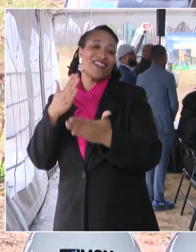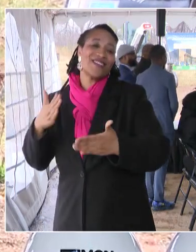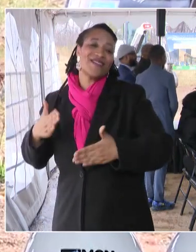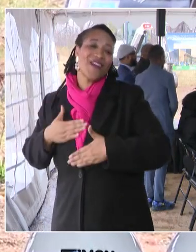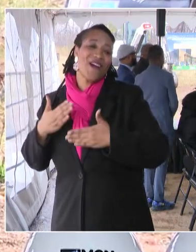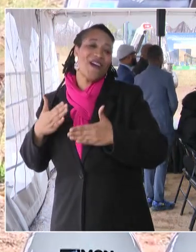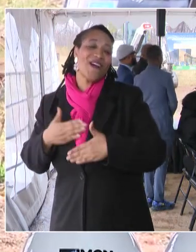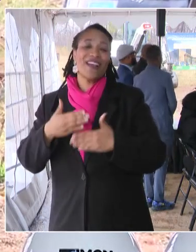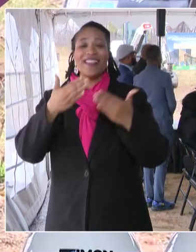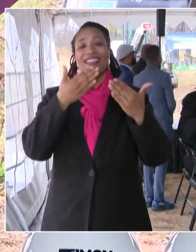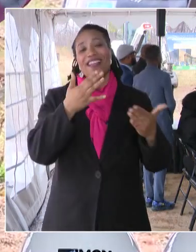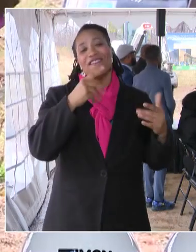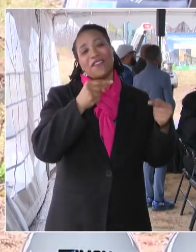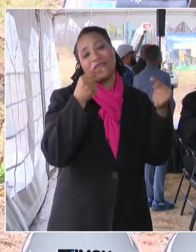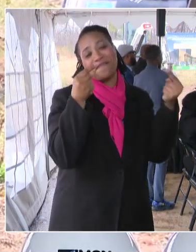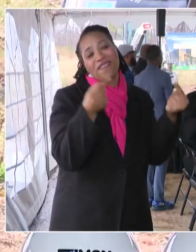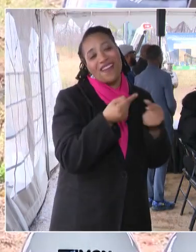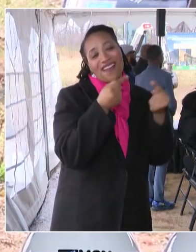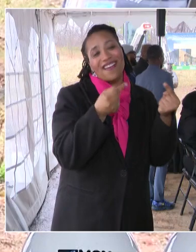pain.